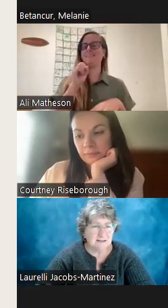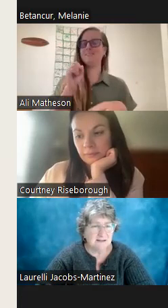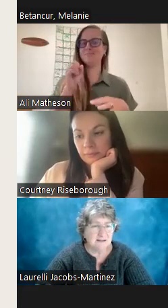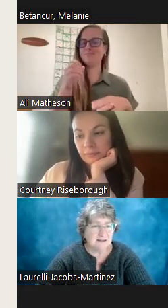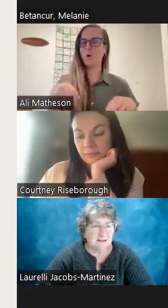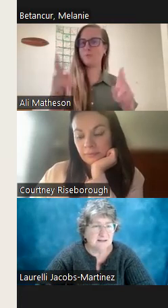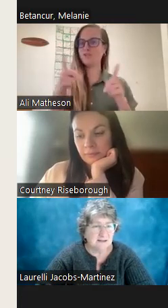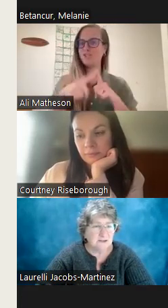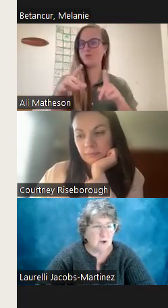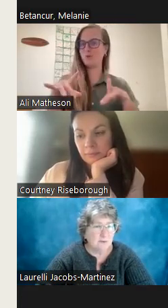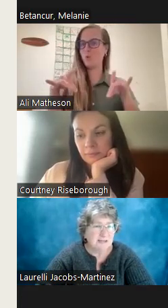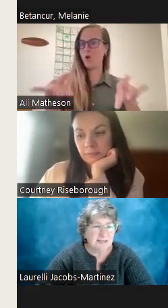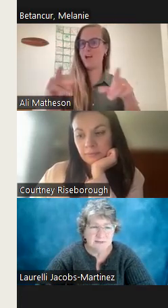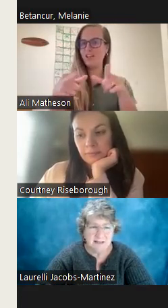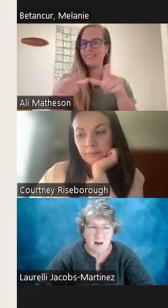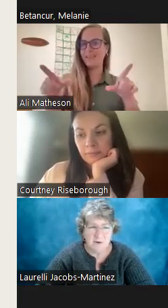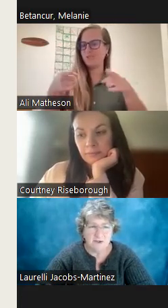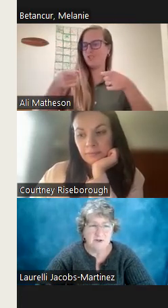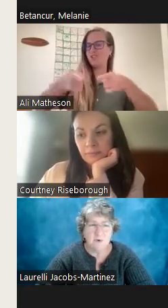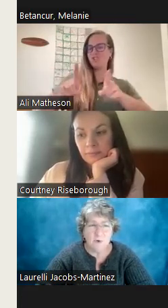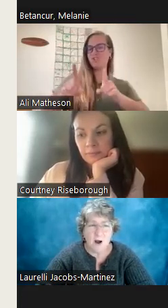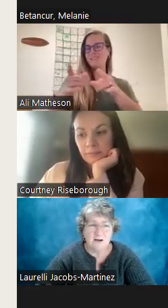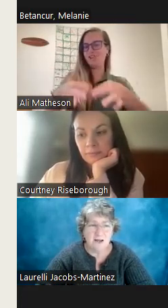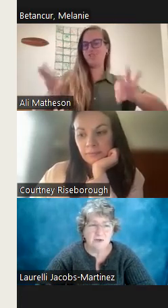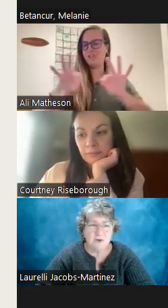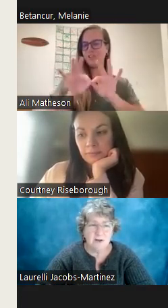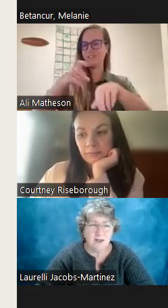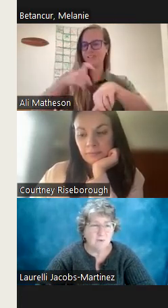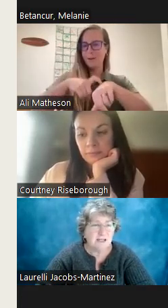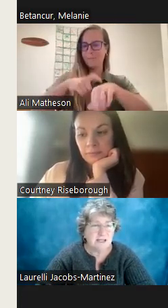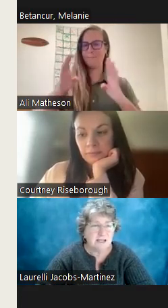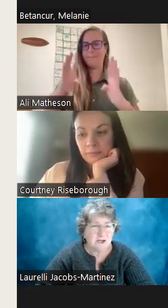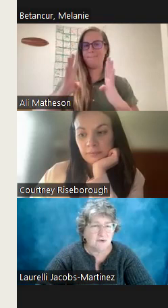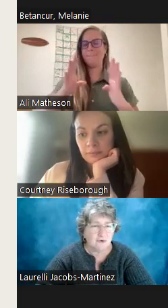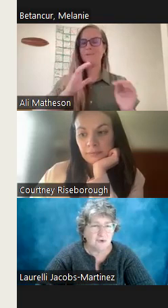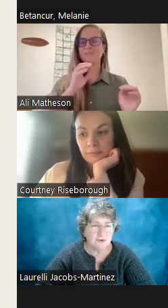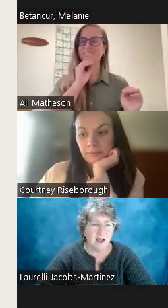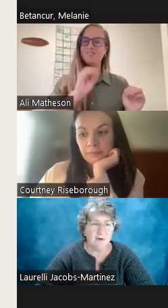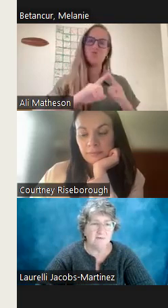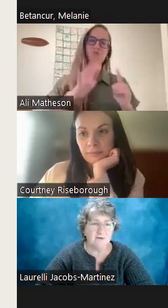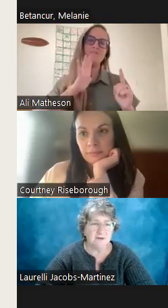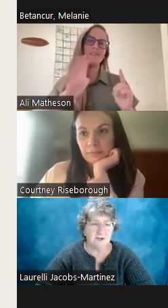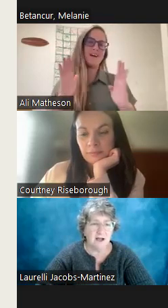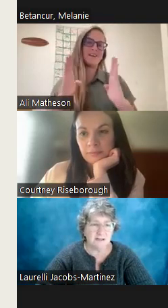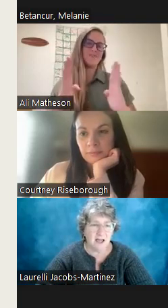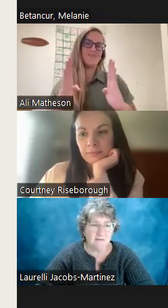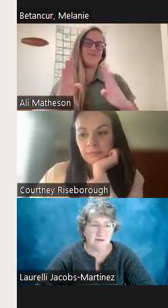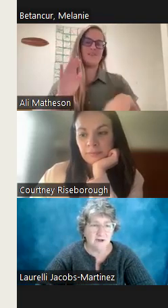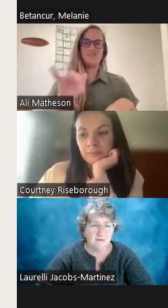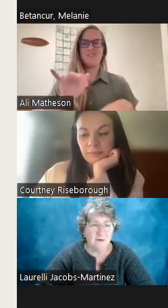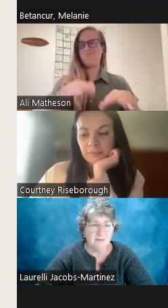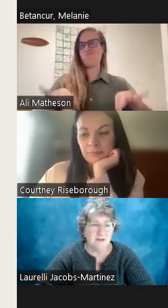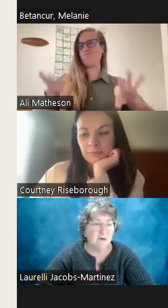means. So it means missing that opportunity to acquire language during that really crucial time of a child's